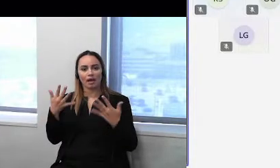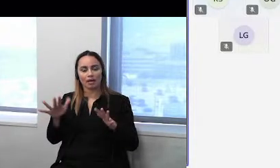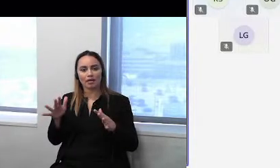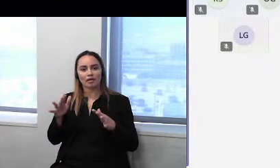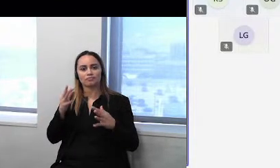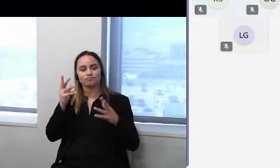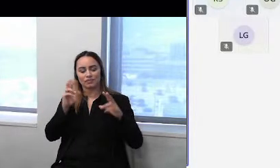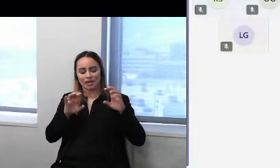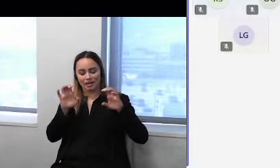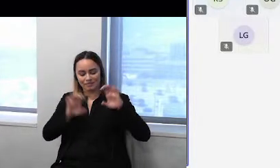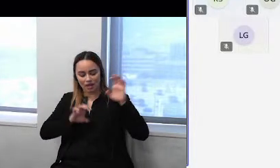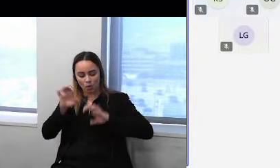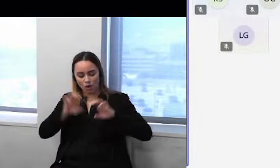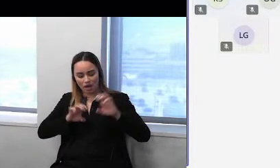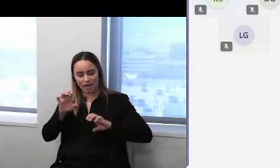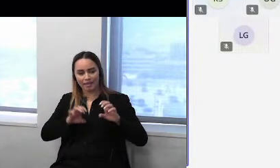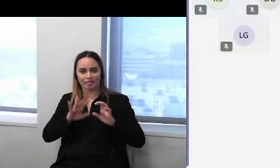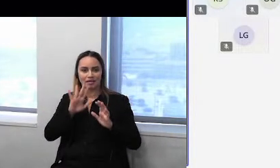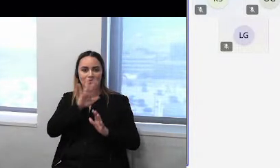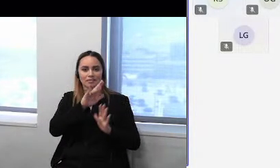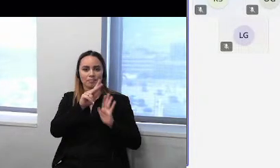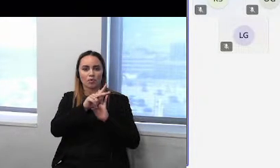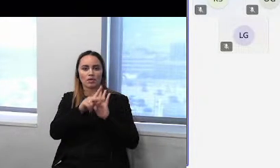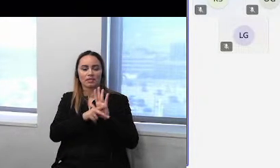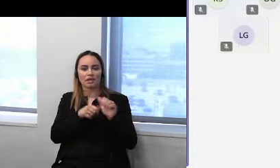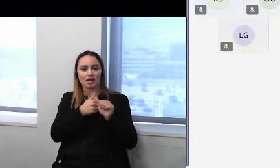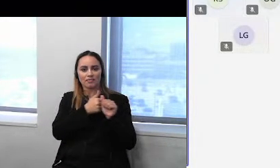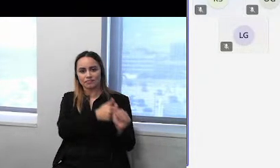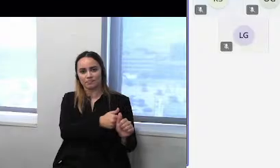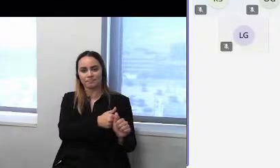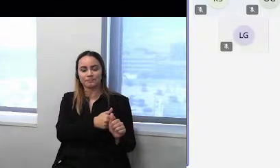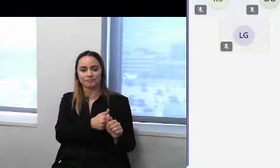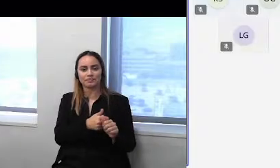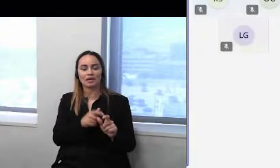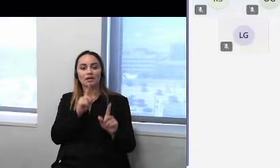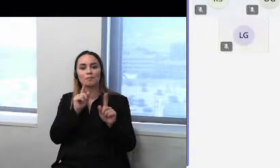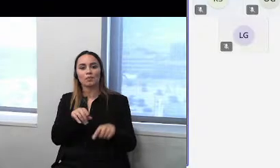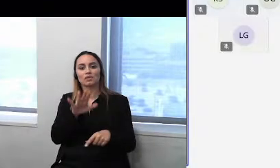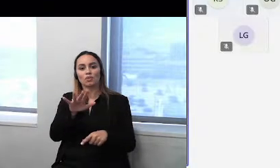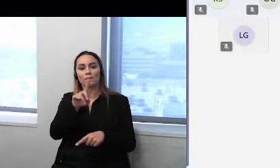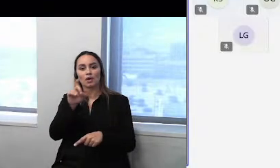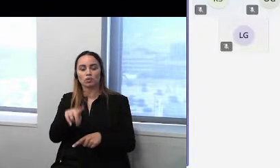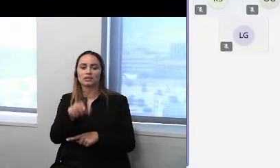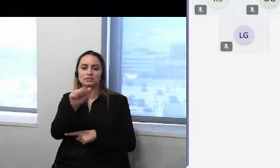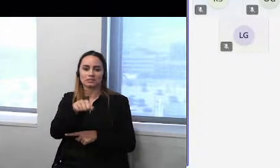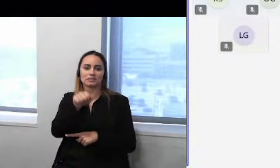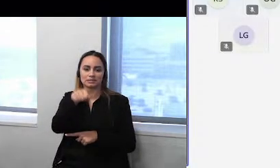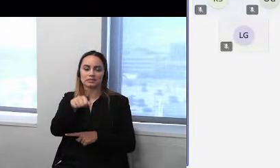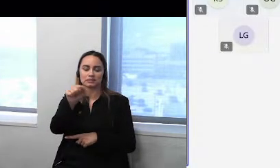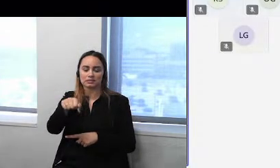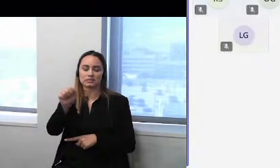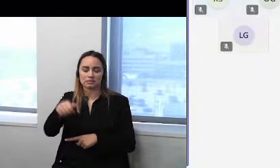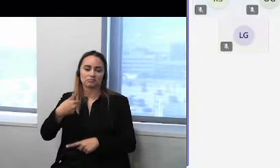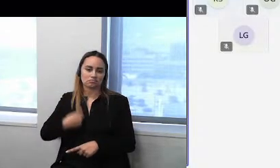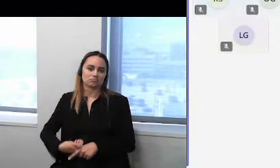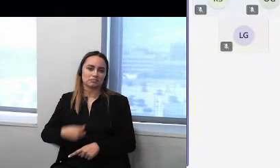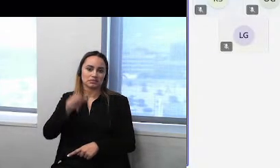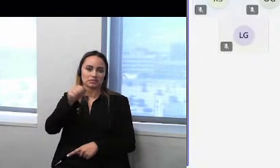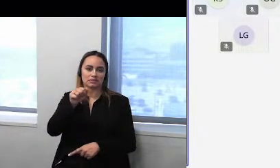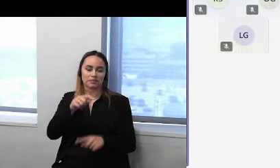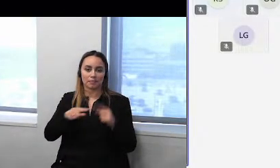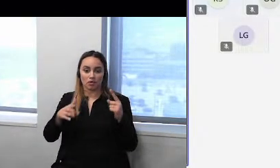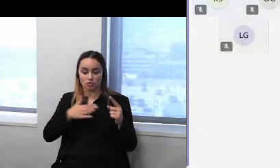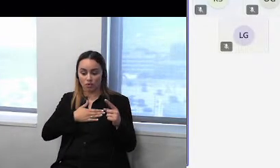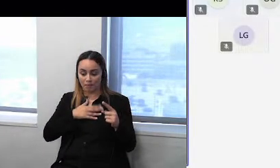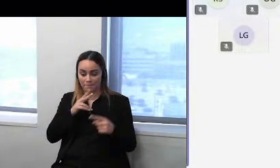accordance to what the policy is. So the answer to his question was yes. Yes. Okay, He's well, asking if I do it. Sorry? He asked if I do it personally.